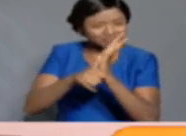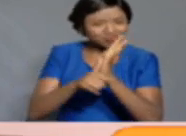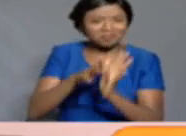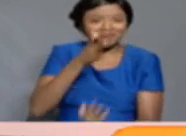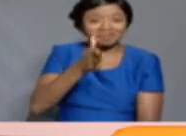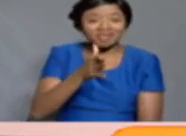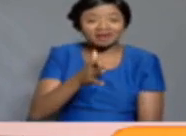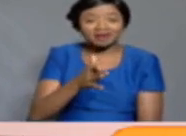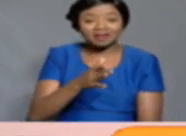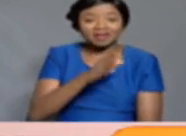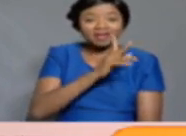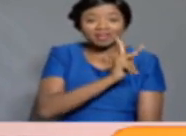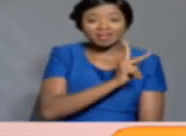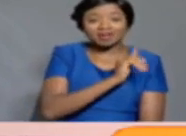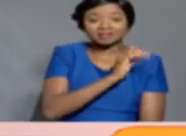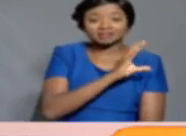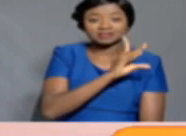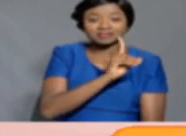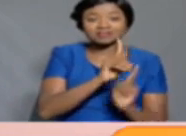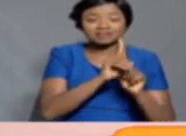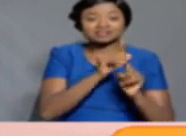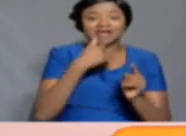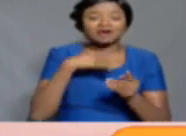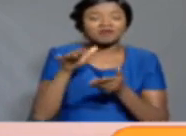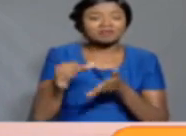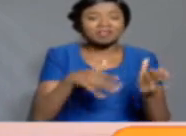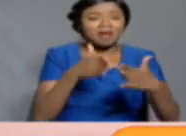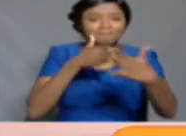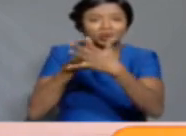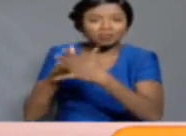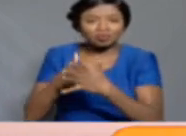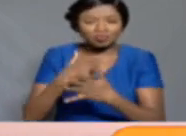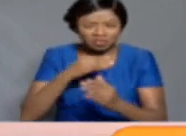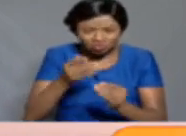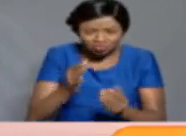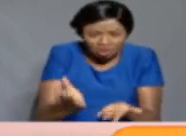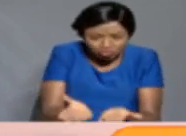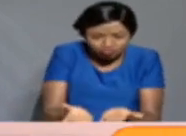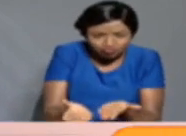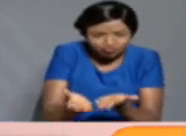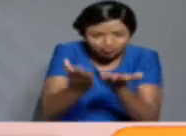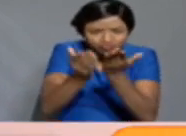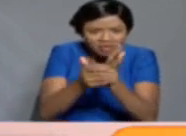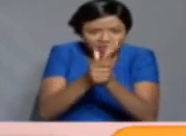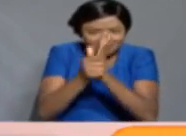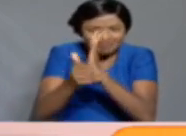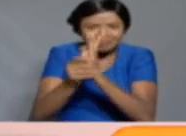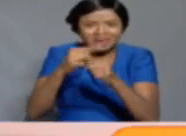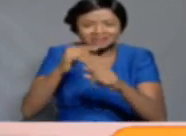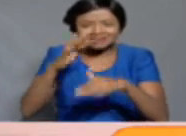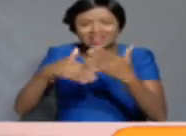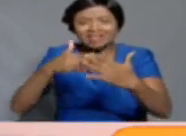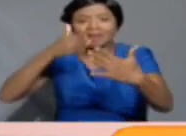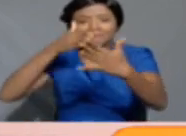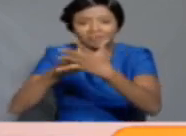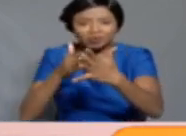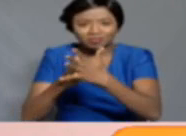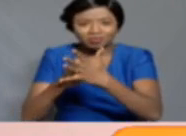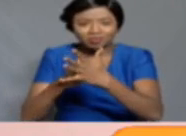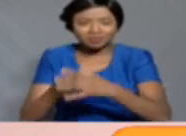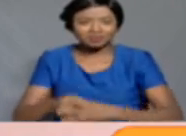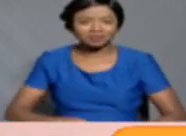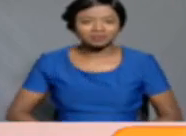restrict children, to restrict where children can go. How do you say you want to nurture talent, but at the same time put roadblocks at Form 2? In fact, I